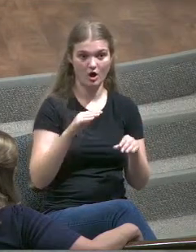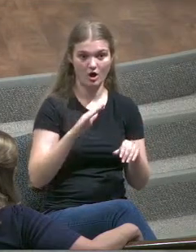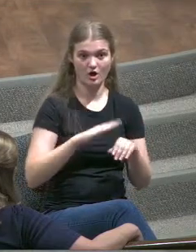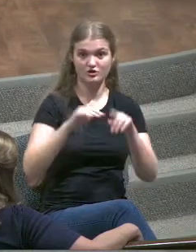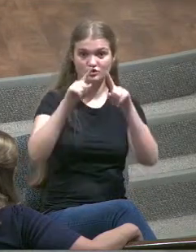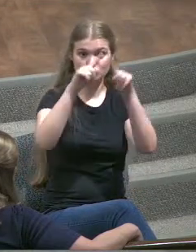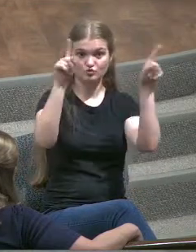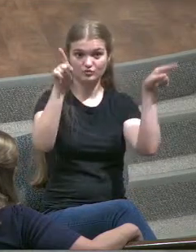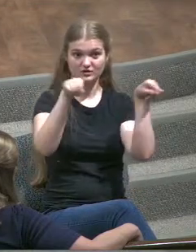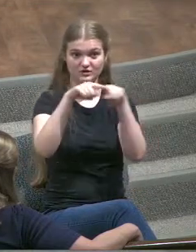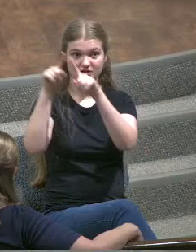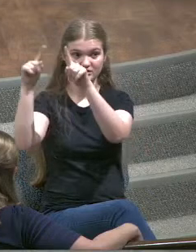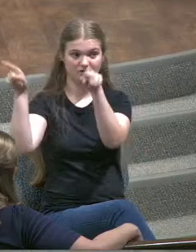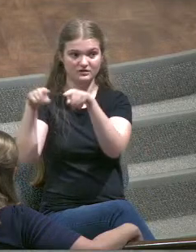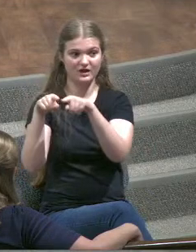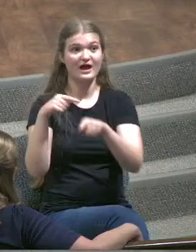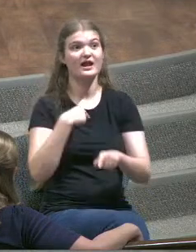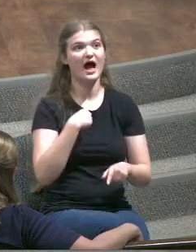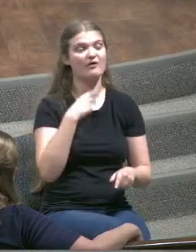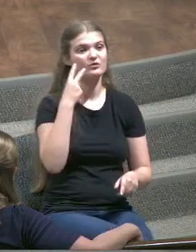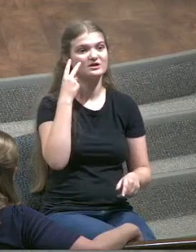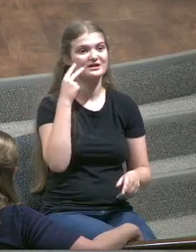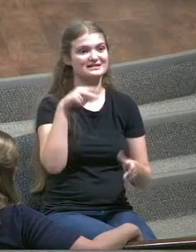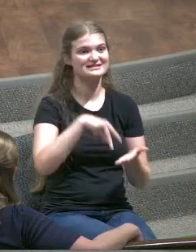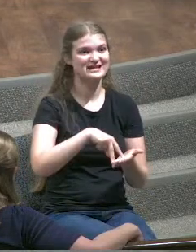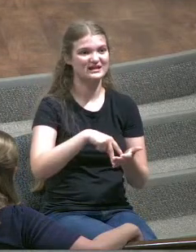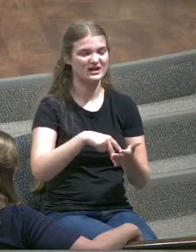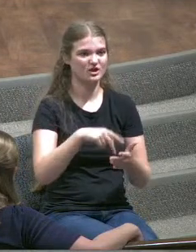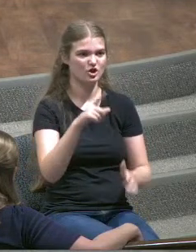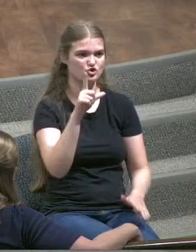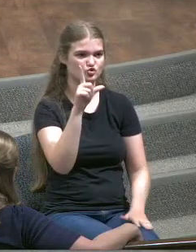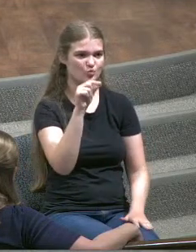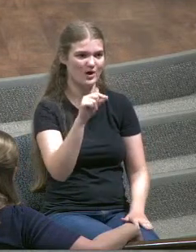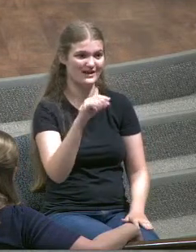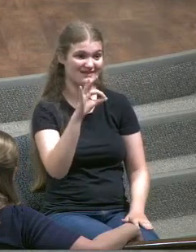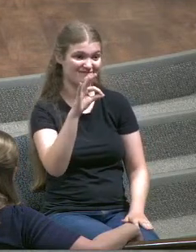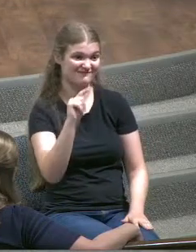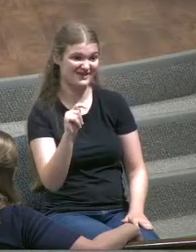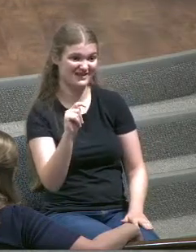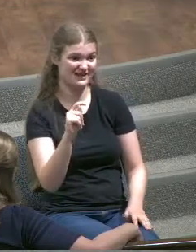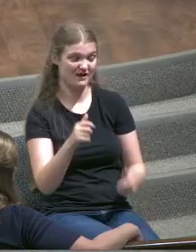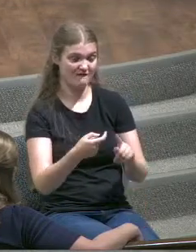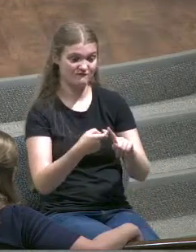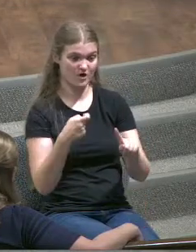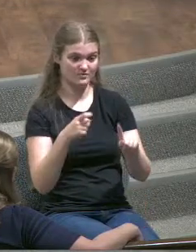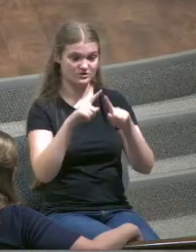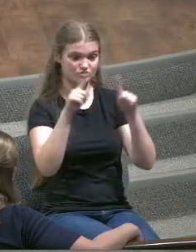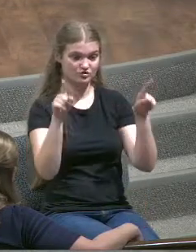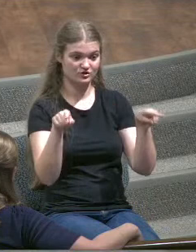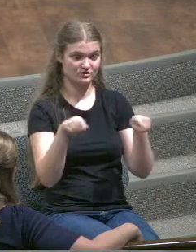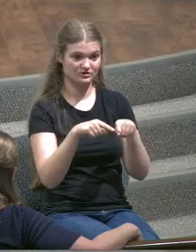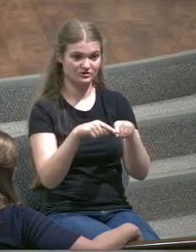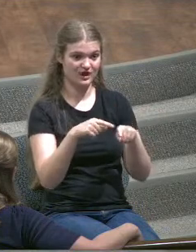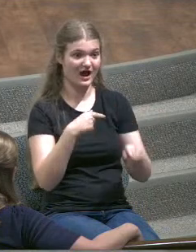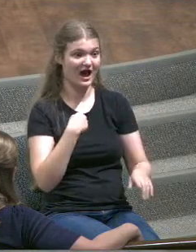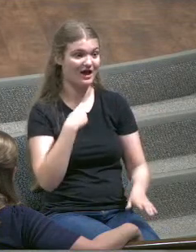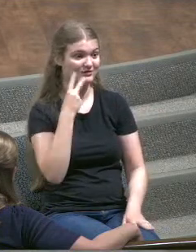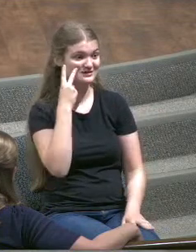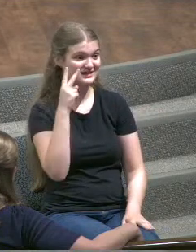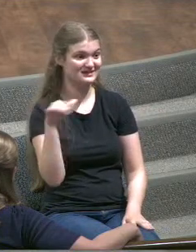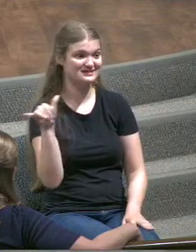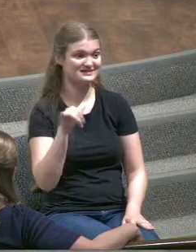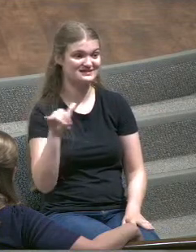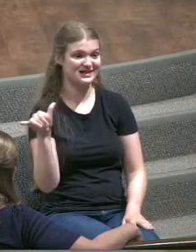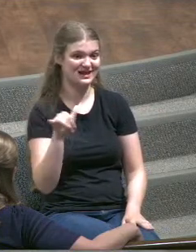feet away from that screen without my contacts on, I would see it exactly the same as Kyla